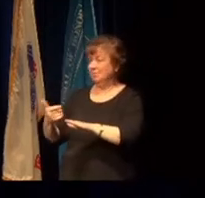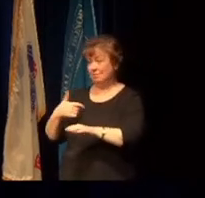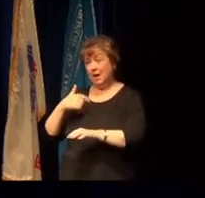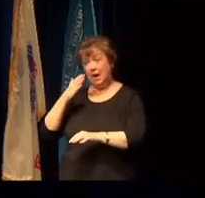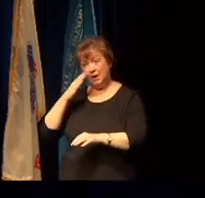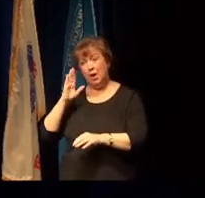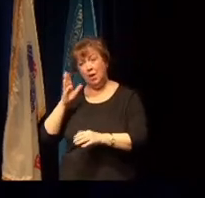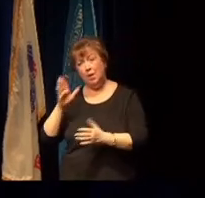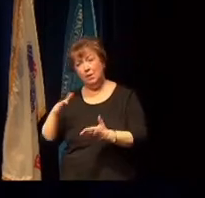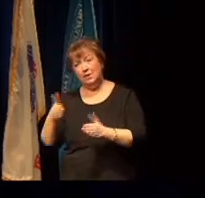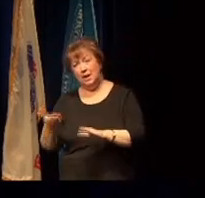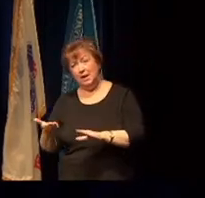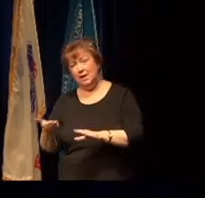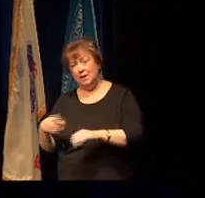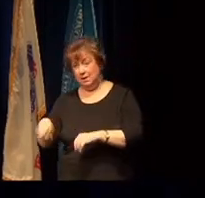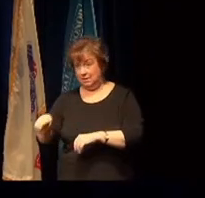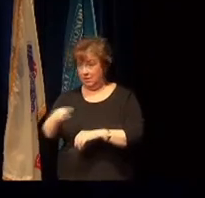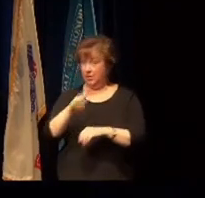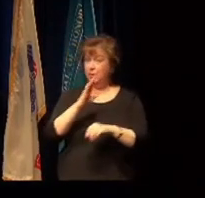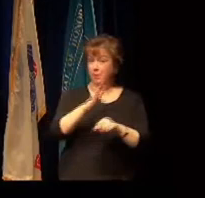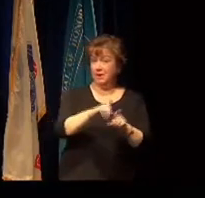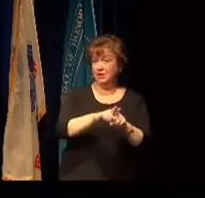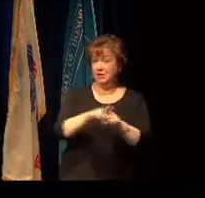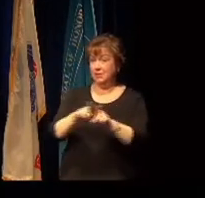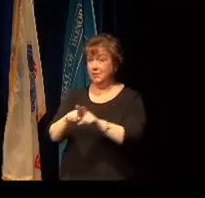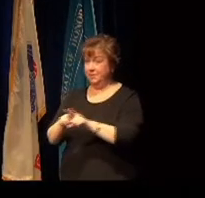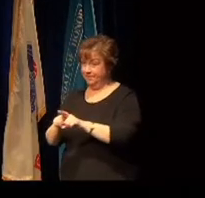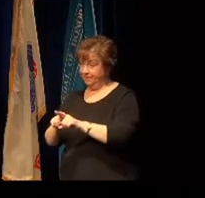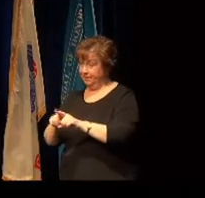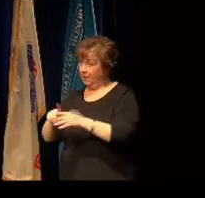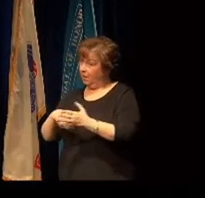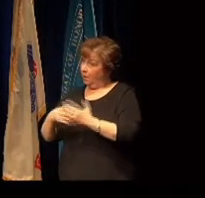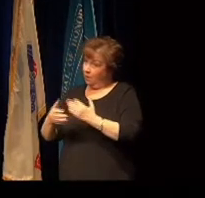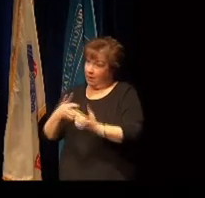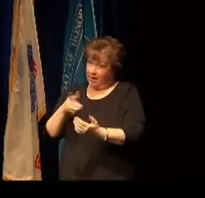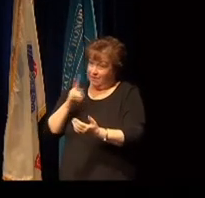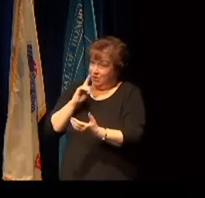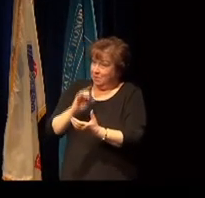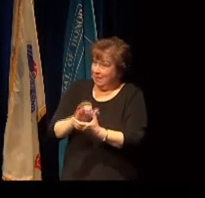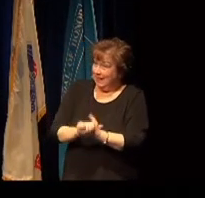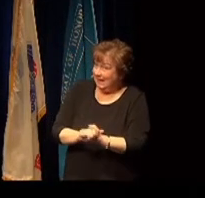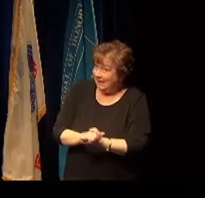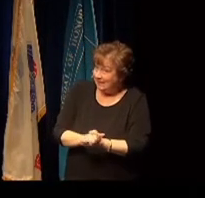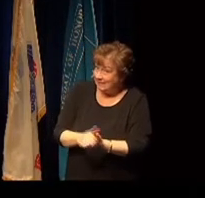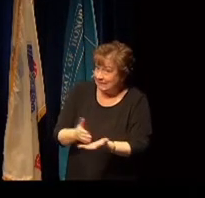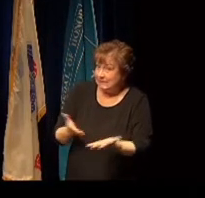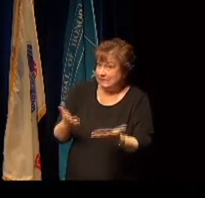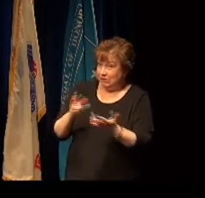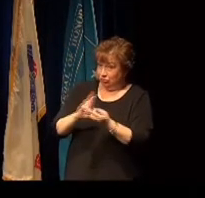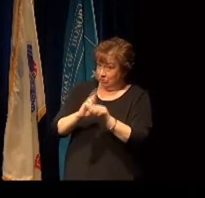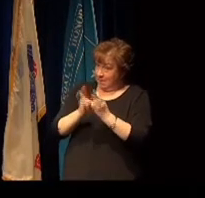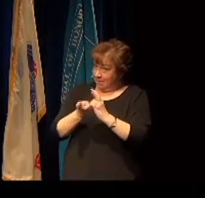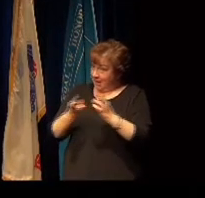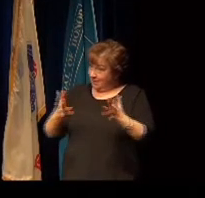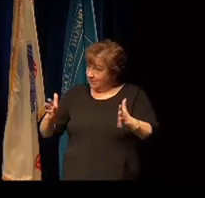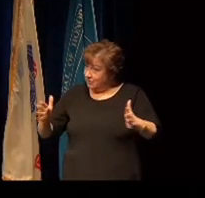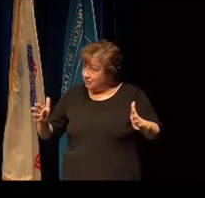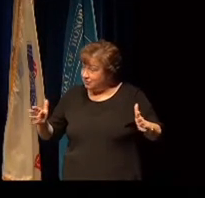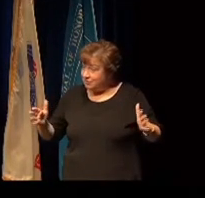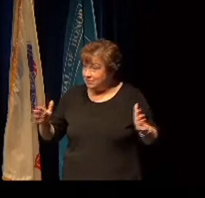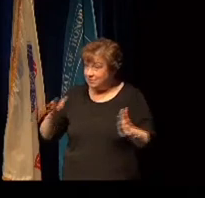And at that day, what have you believed? Have you repented? Have you put your